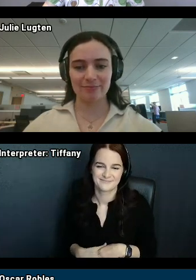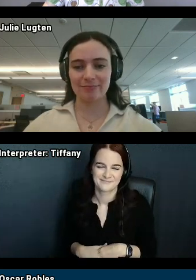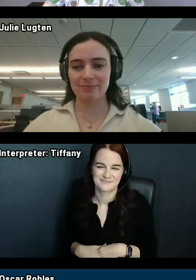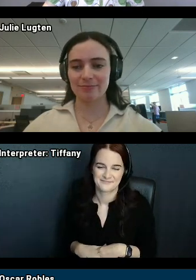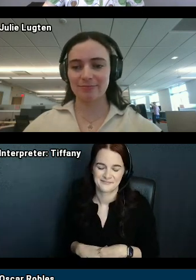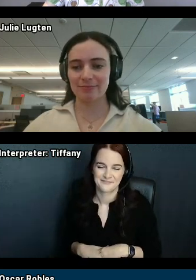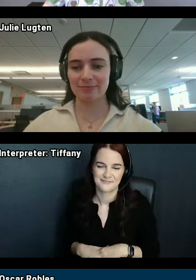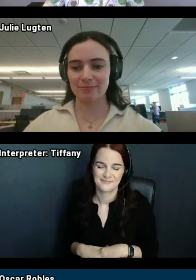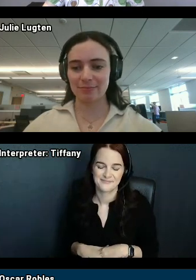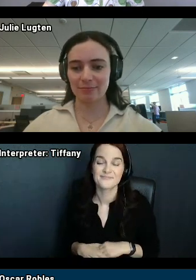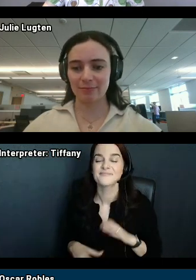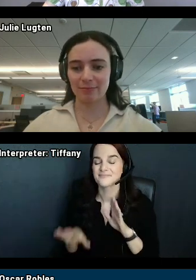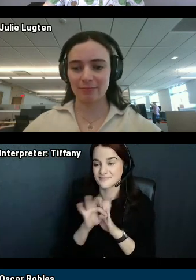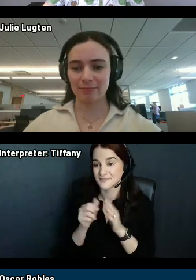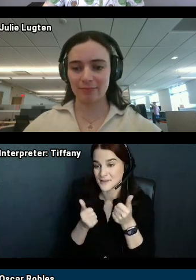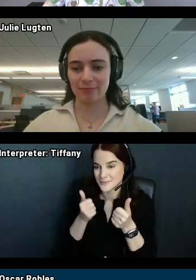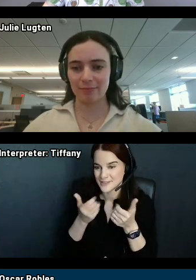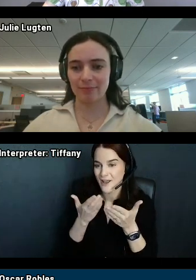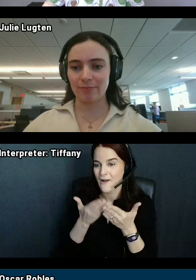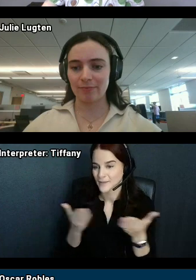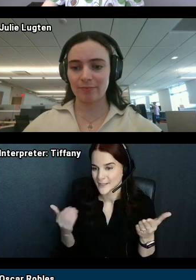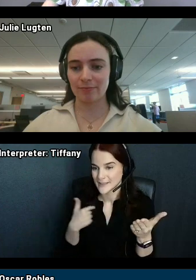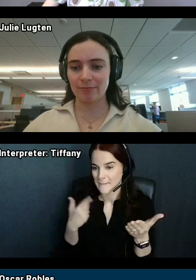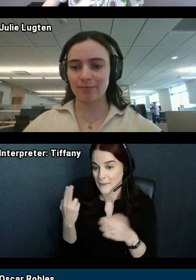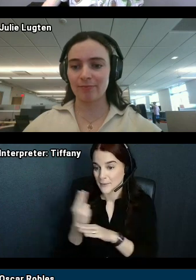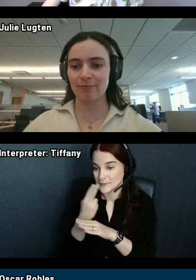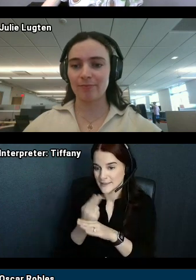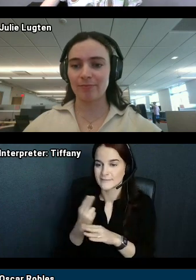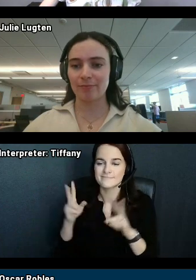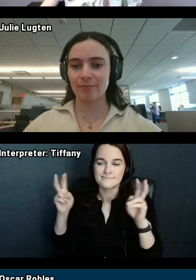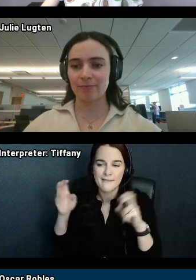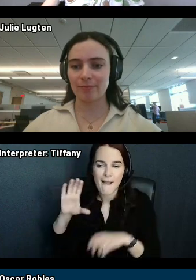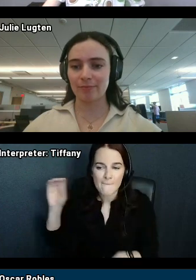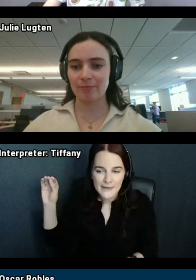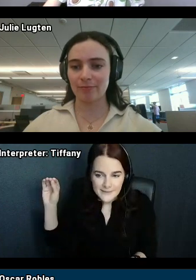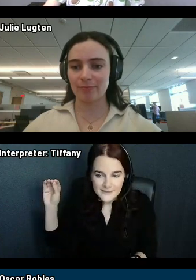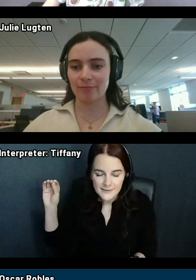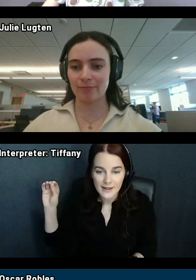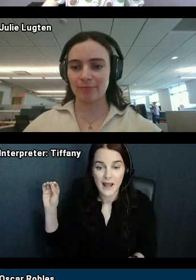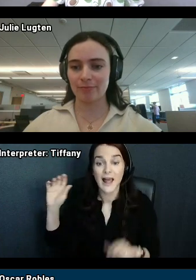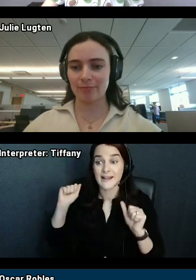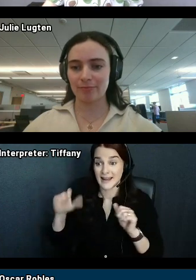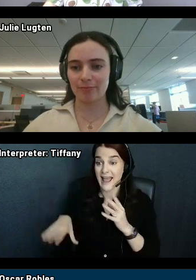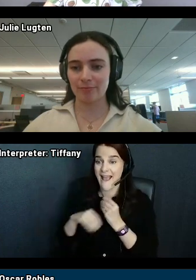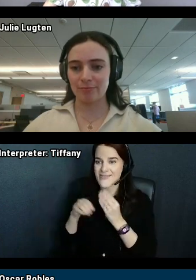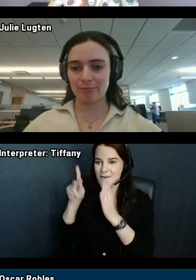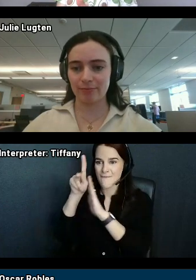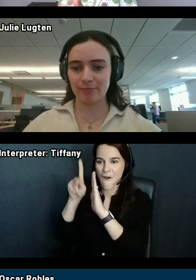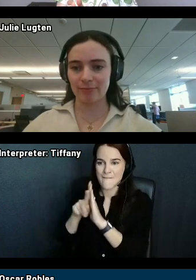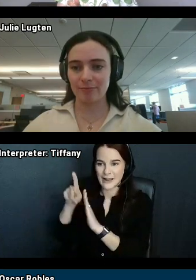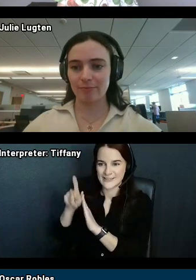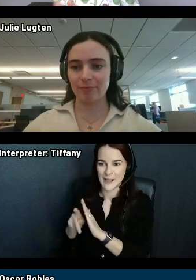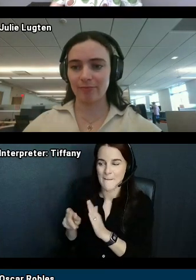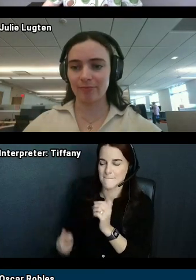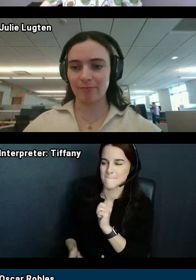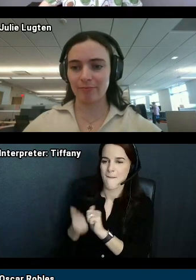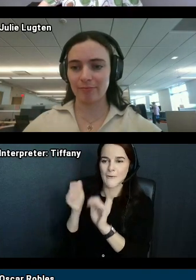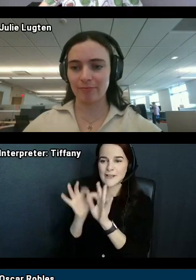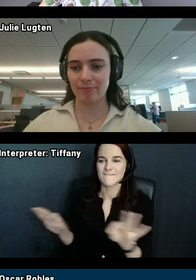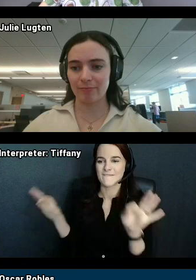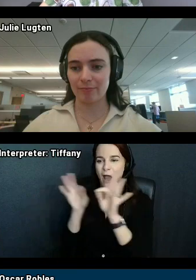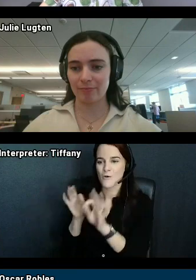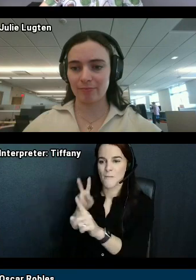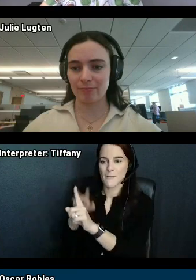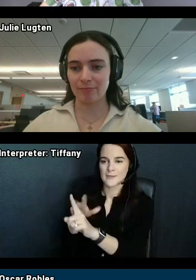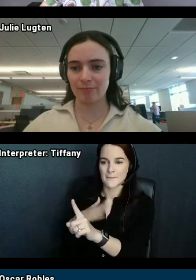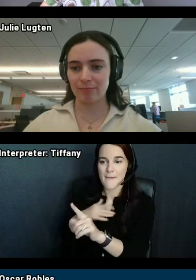Select which object I'm using, which is companies, and then I can add the properties that are most valuable to my team to show